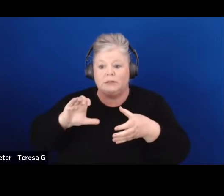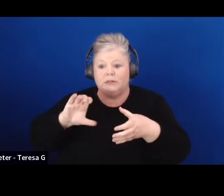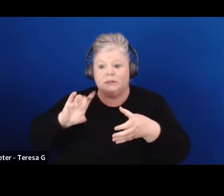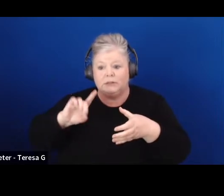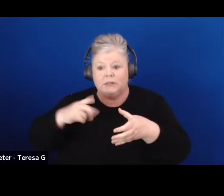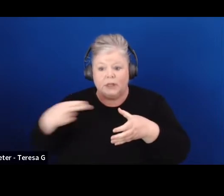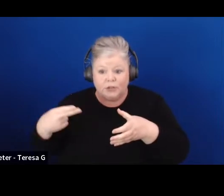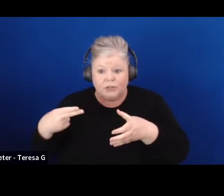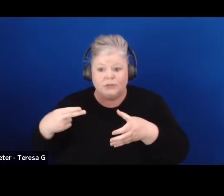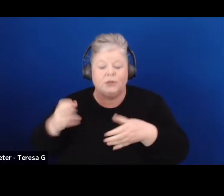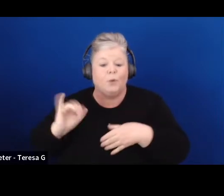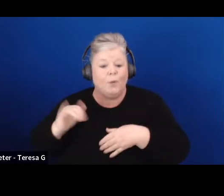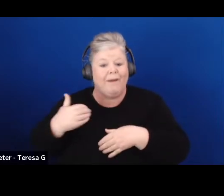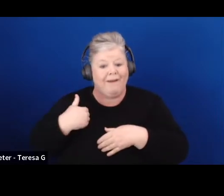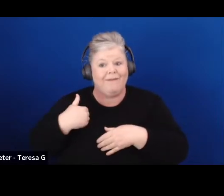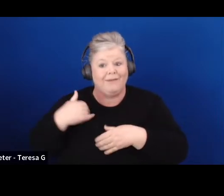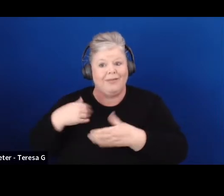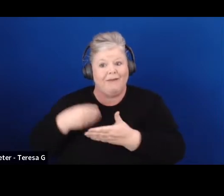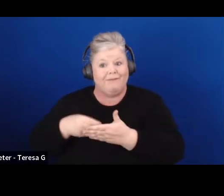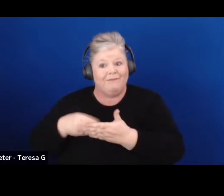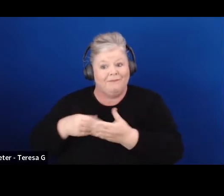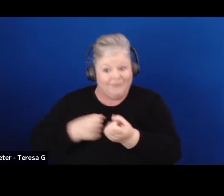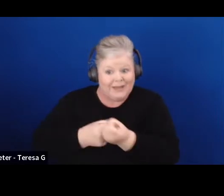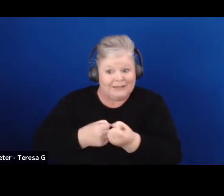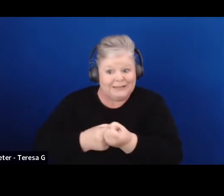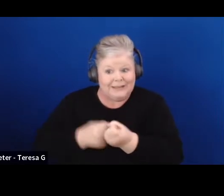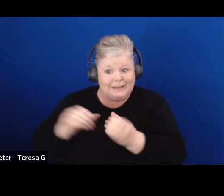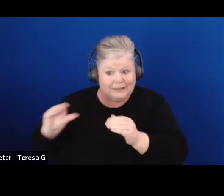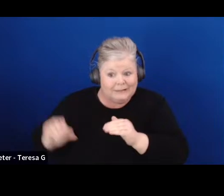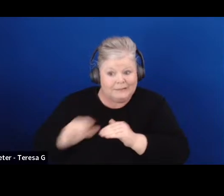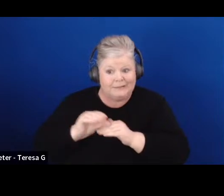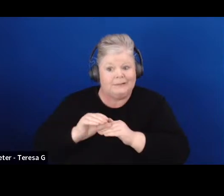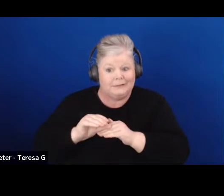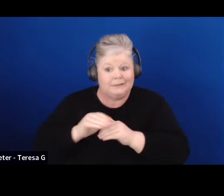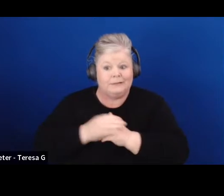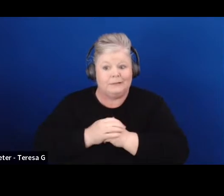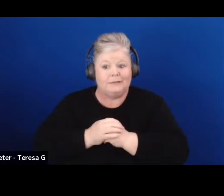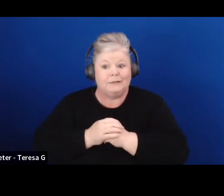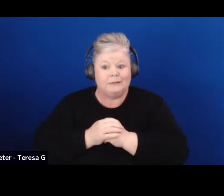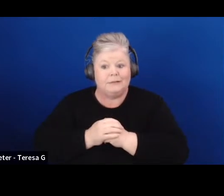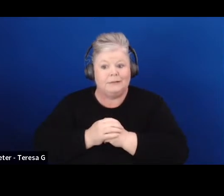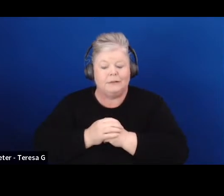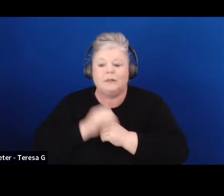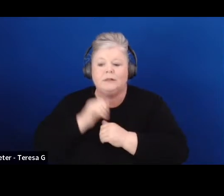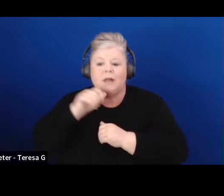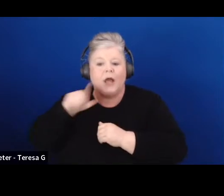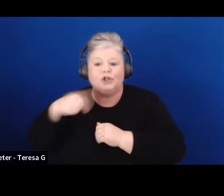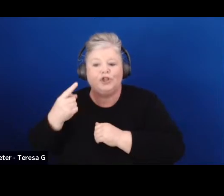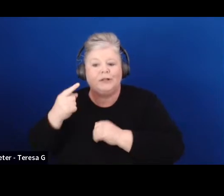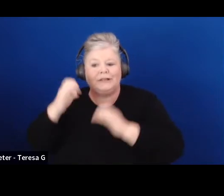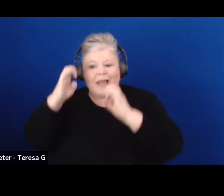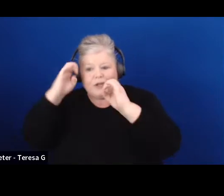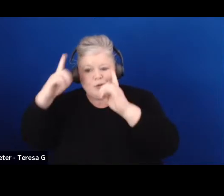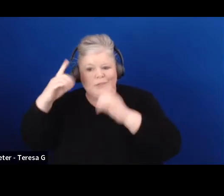funding as well. And so that it's more of an education awareness